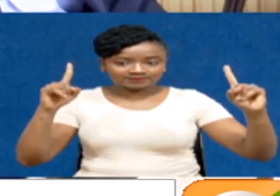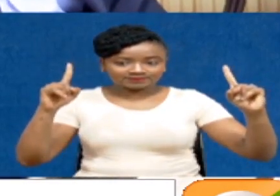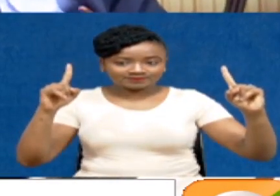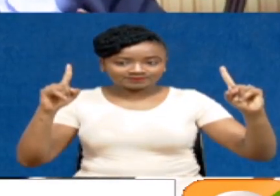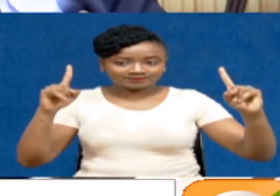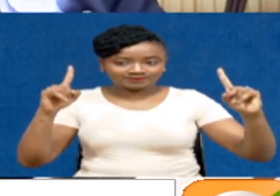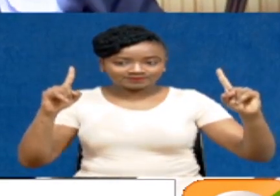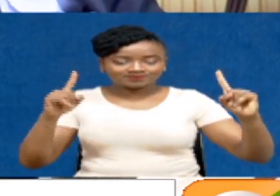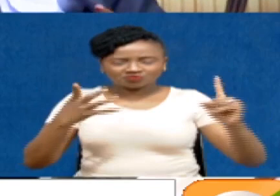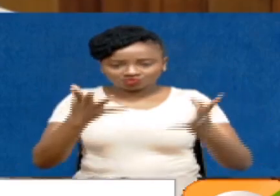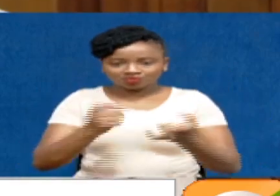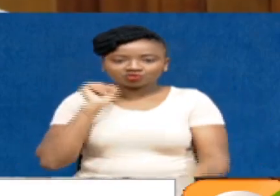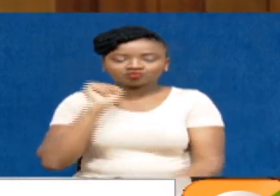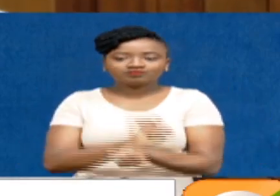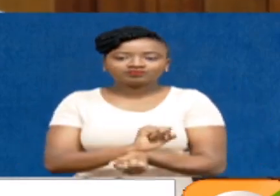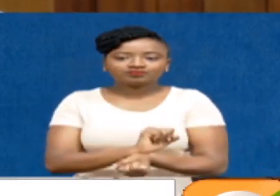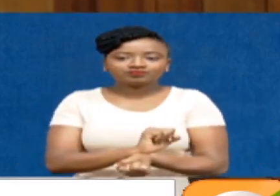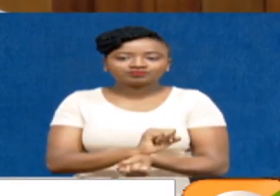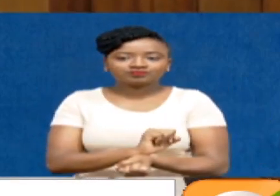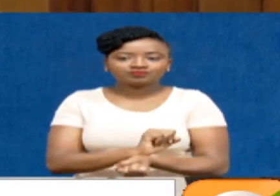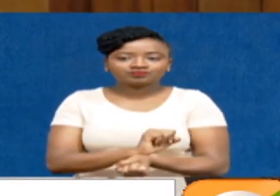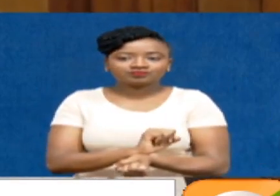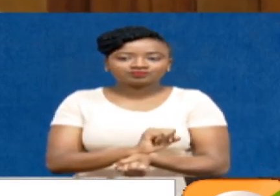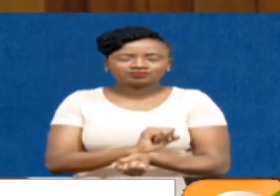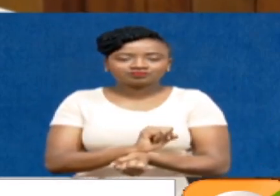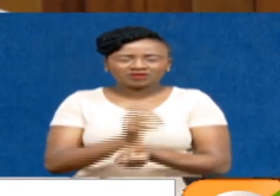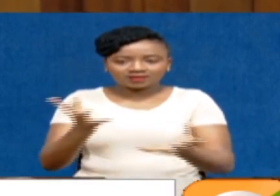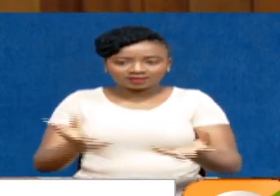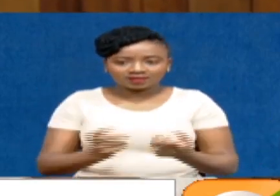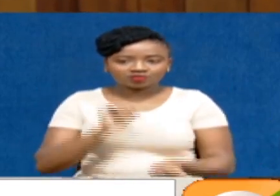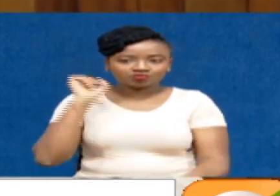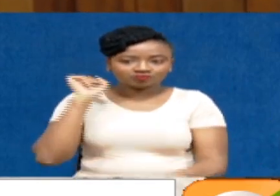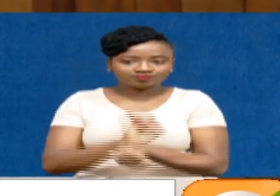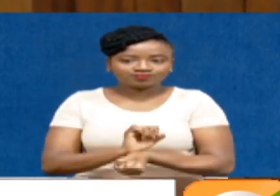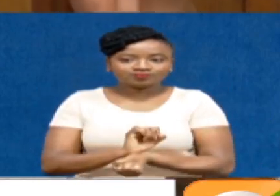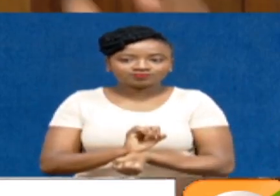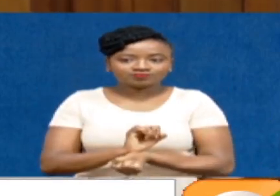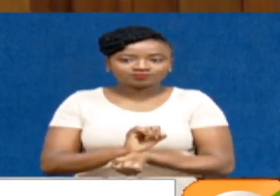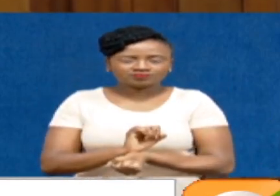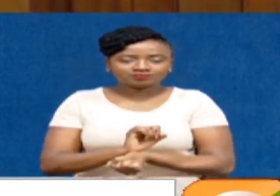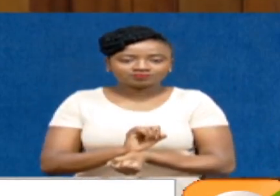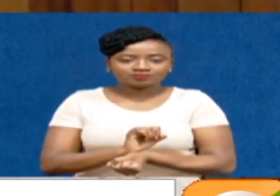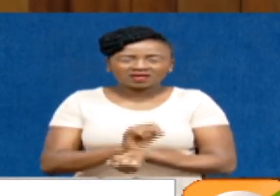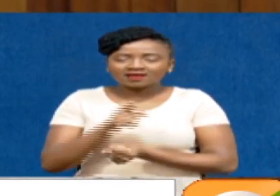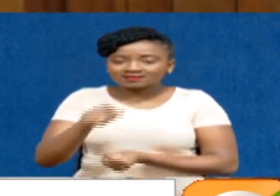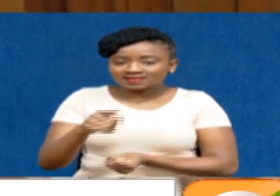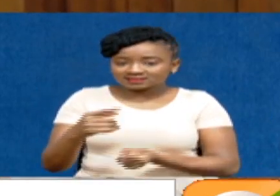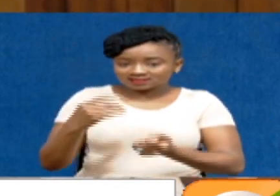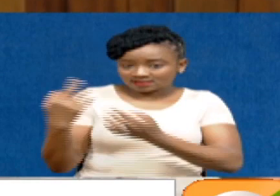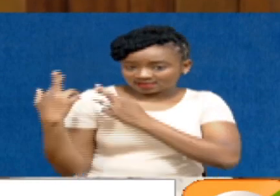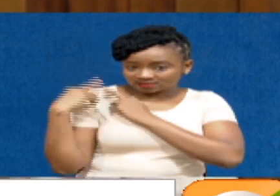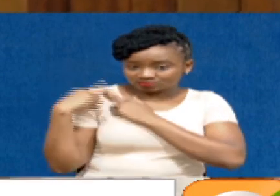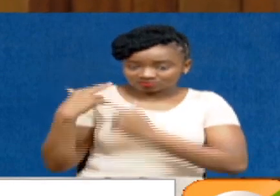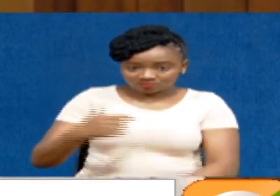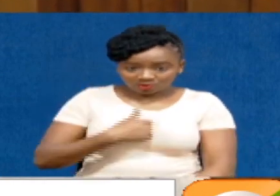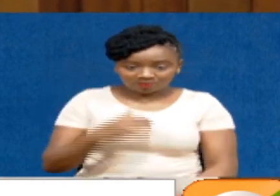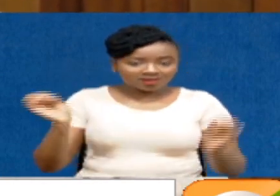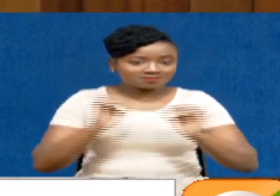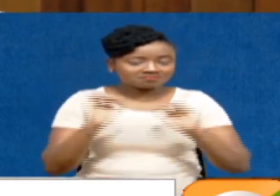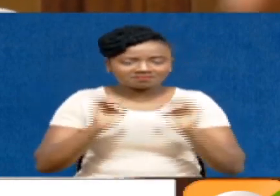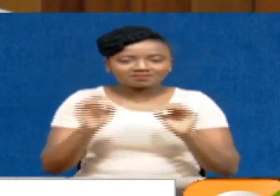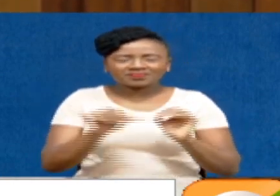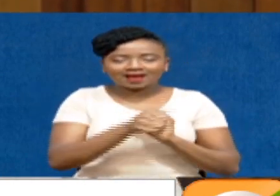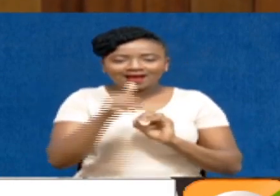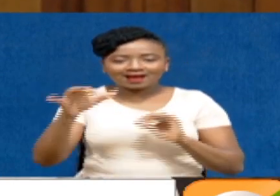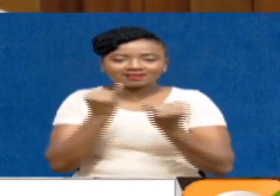is conviction. And that is out of my hands. That is in the hands of other independent institutions